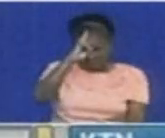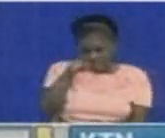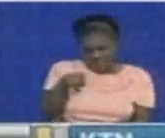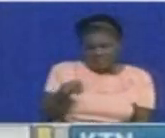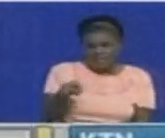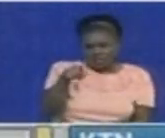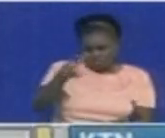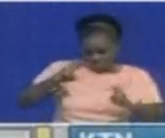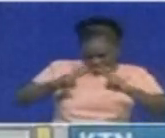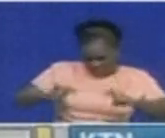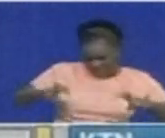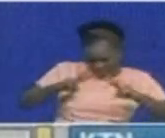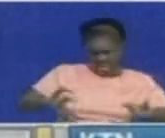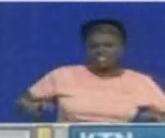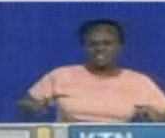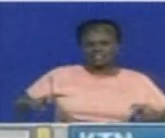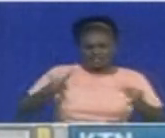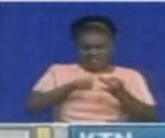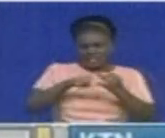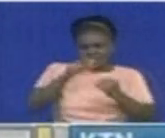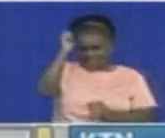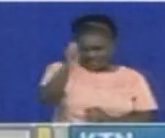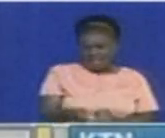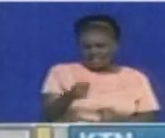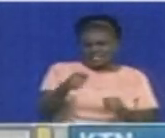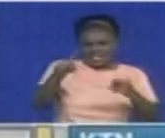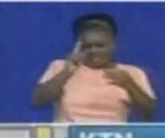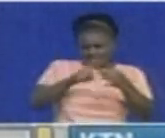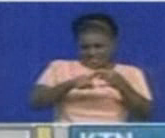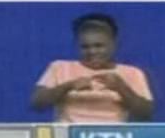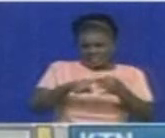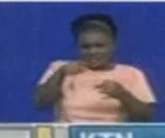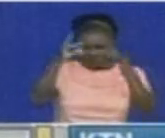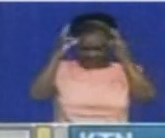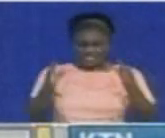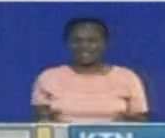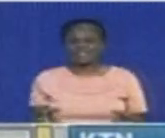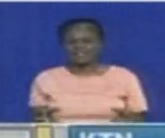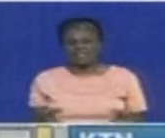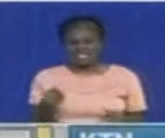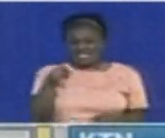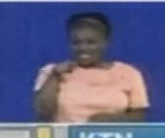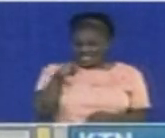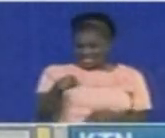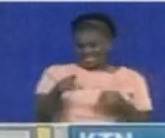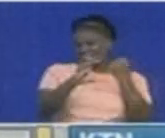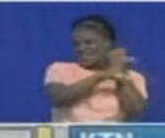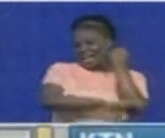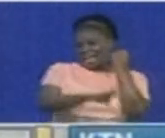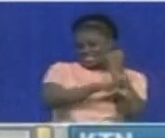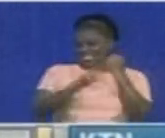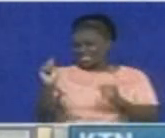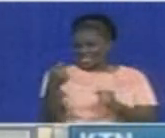the investigators, the judges, and the executioners. That is not the country that